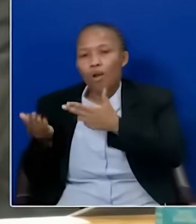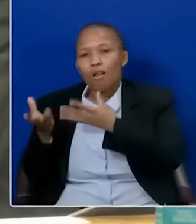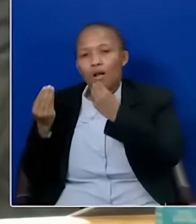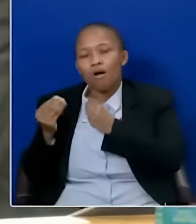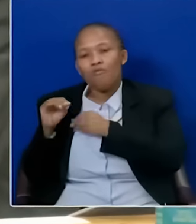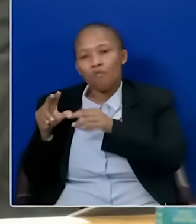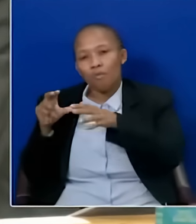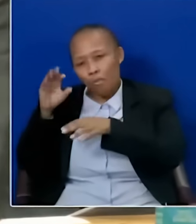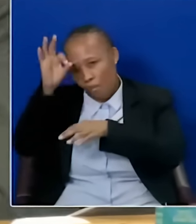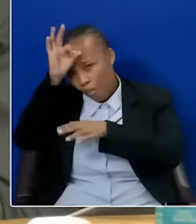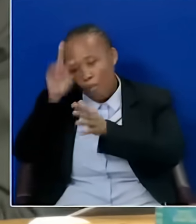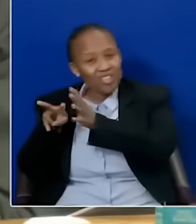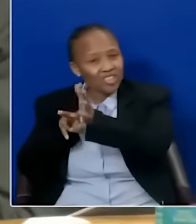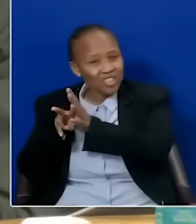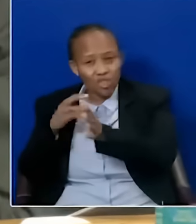own comparisons.